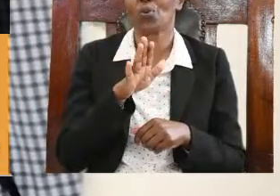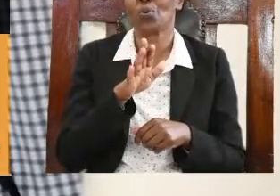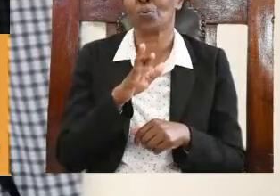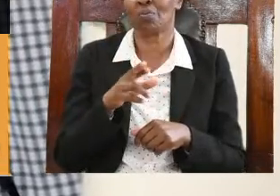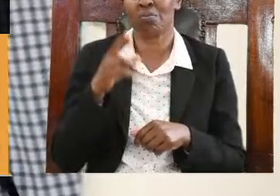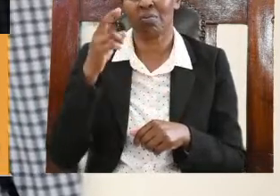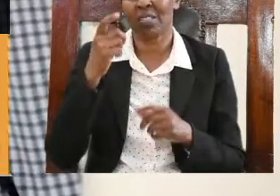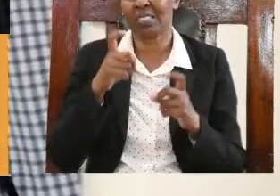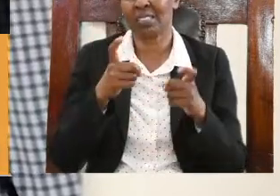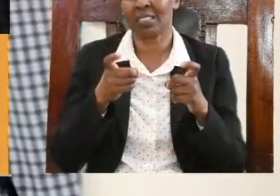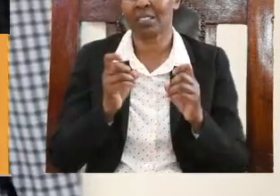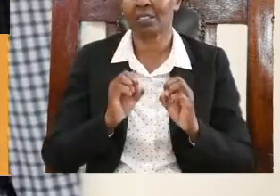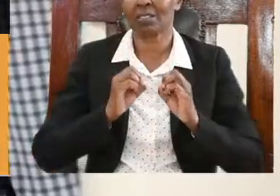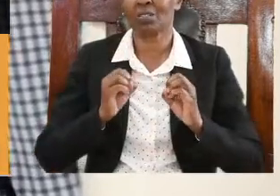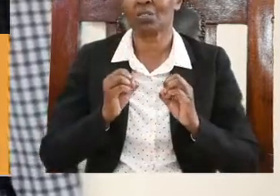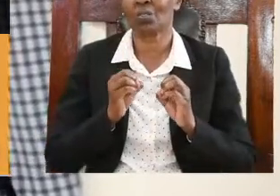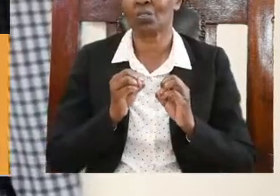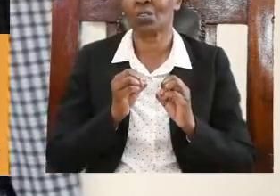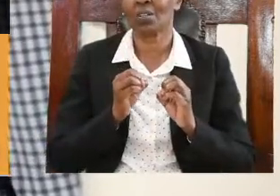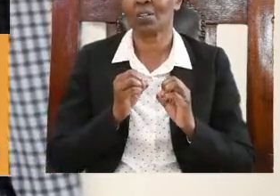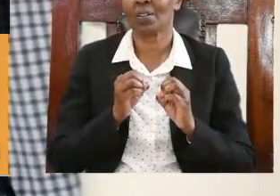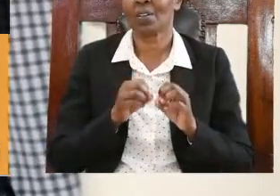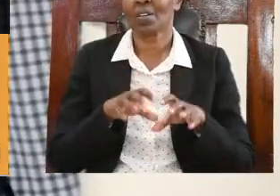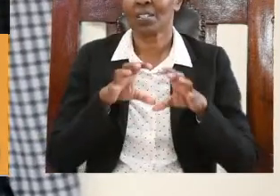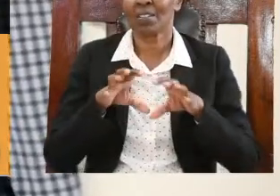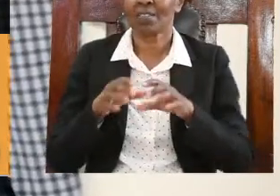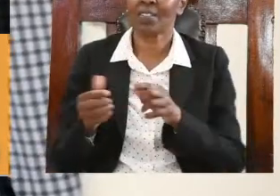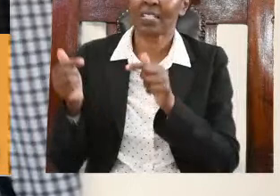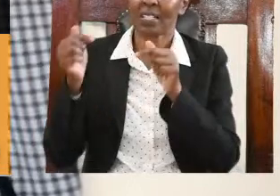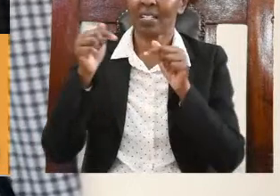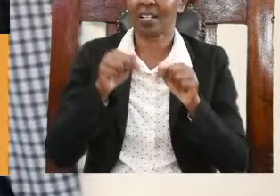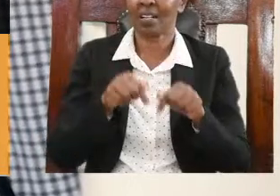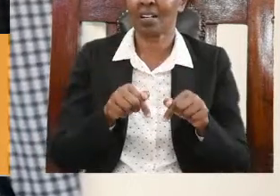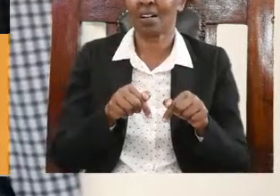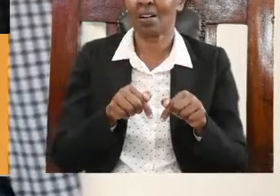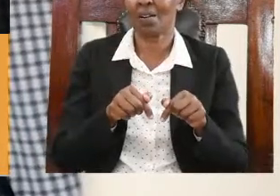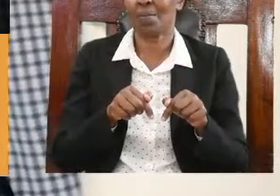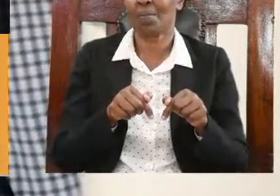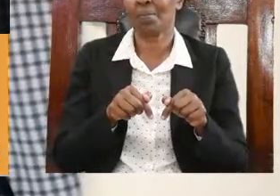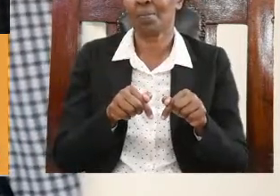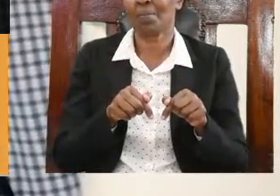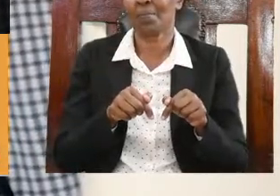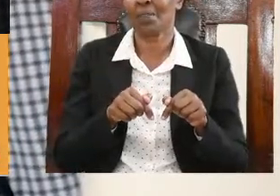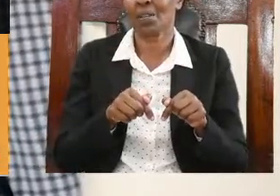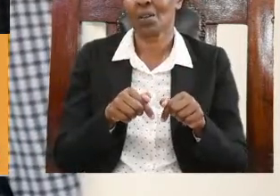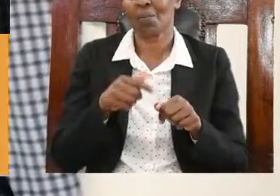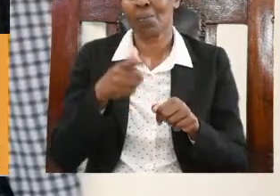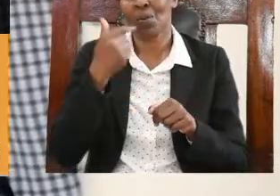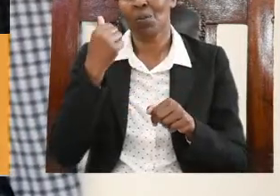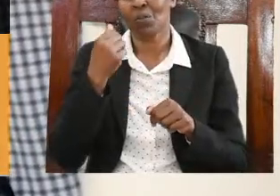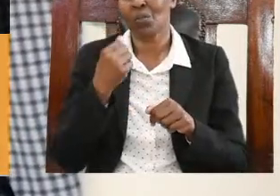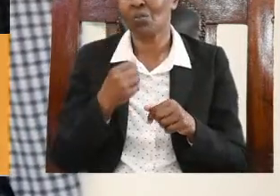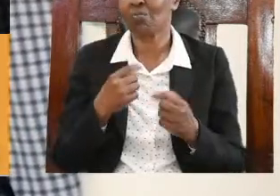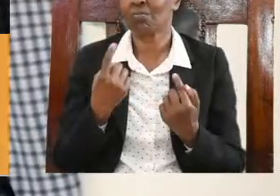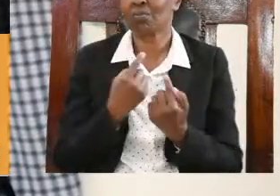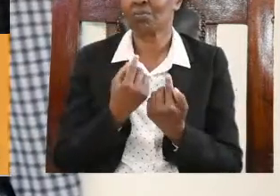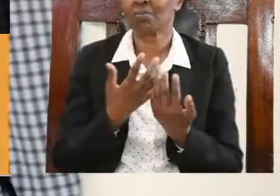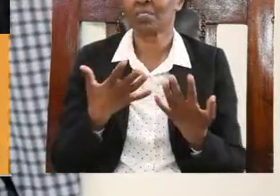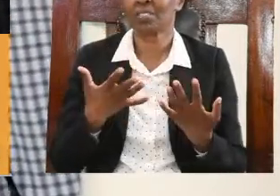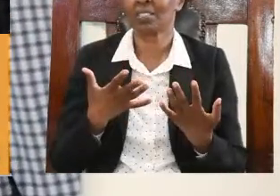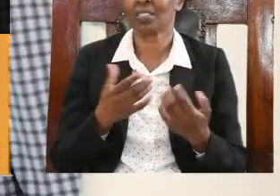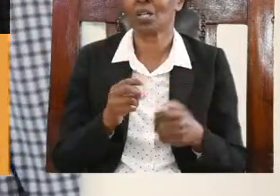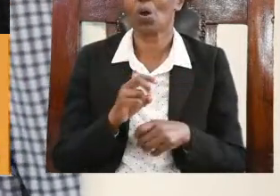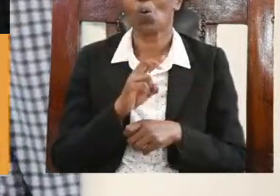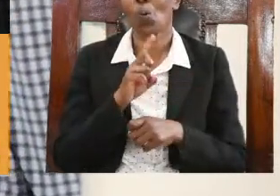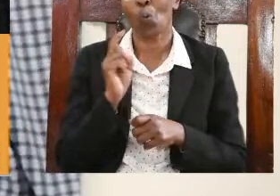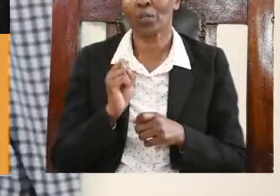hardships because of what Adam and Eve did, but this context is different from that. So the question